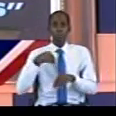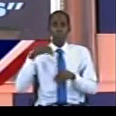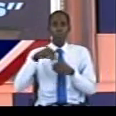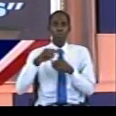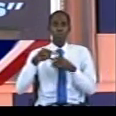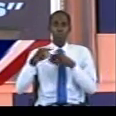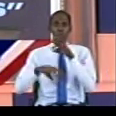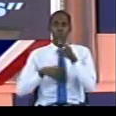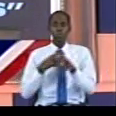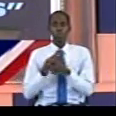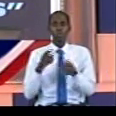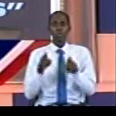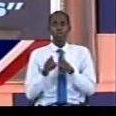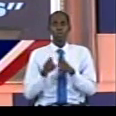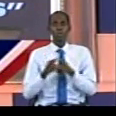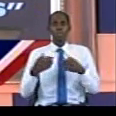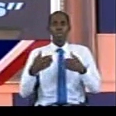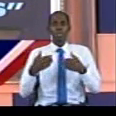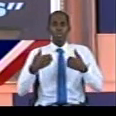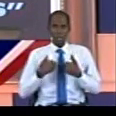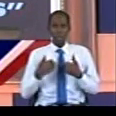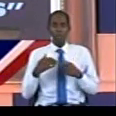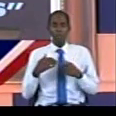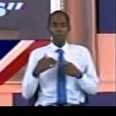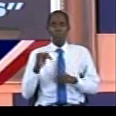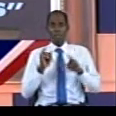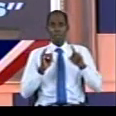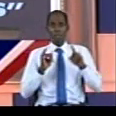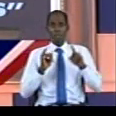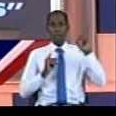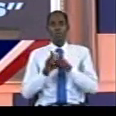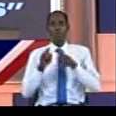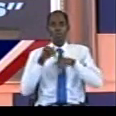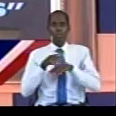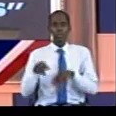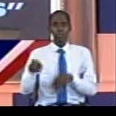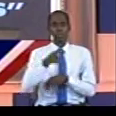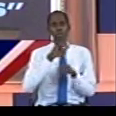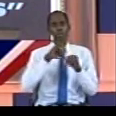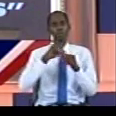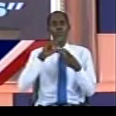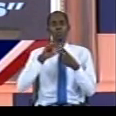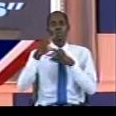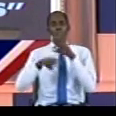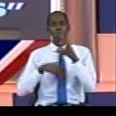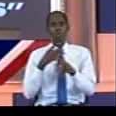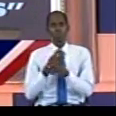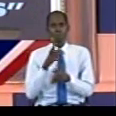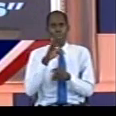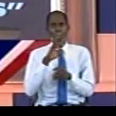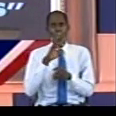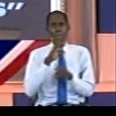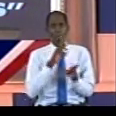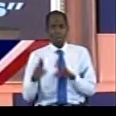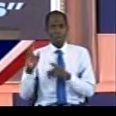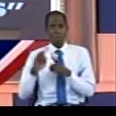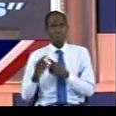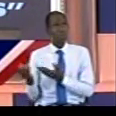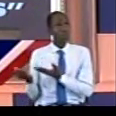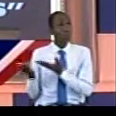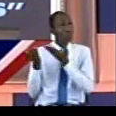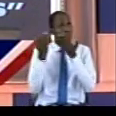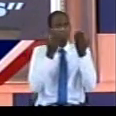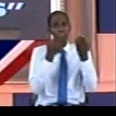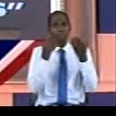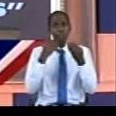so have I also sent them into the world. You're ready to carry the gospel, ready to take